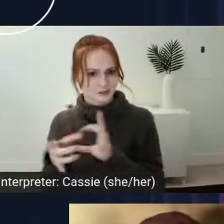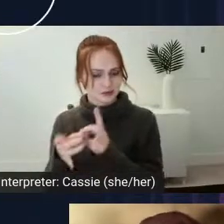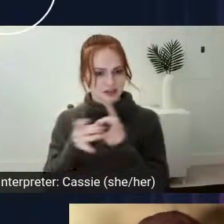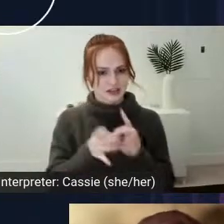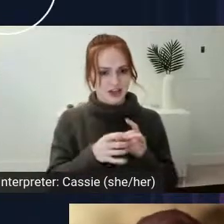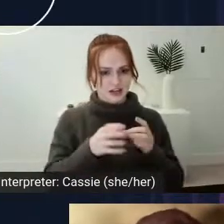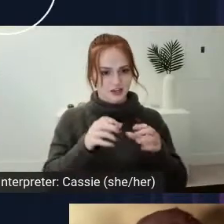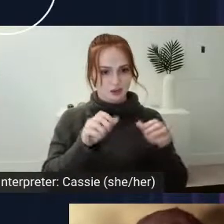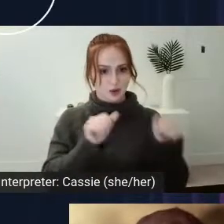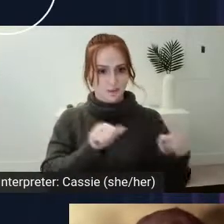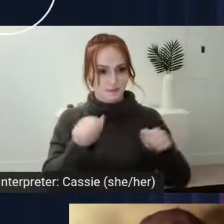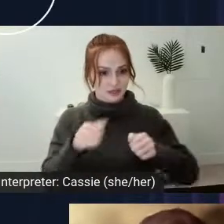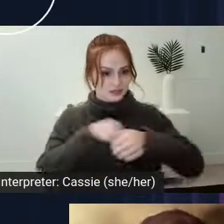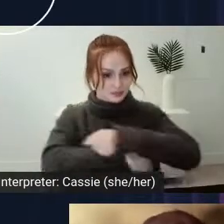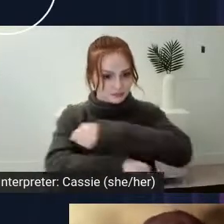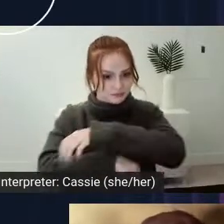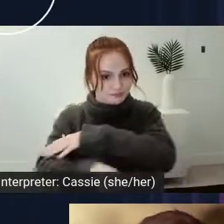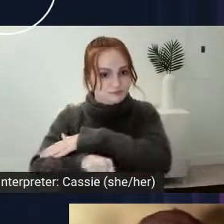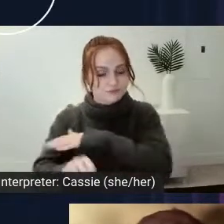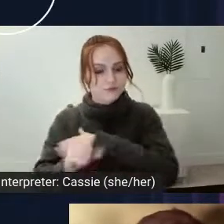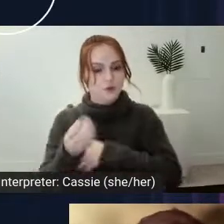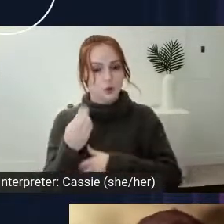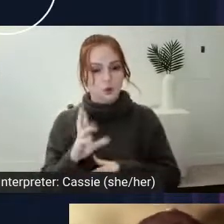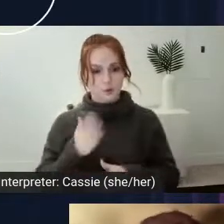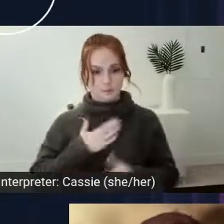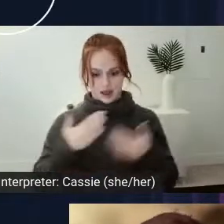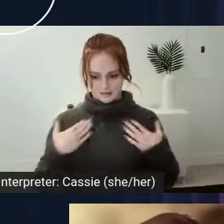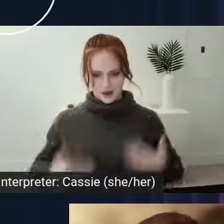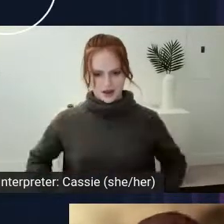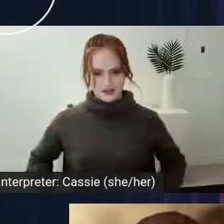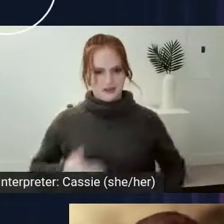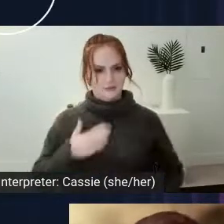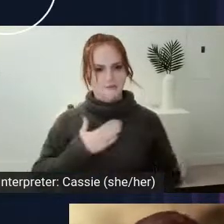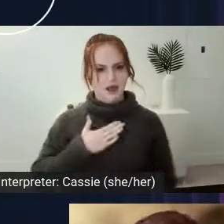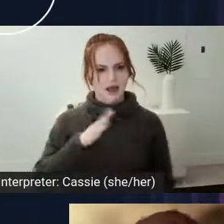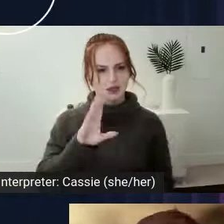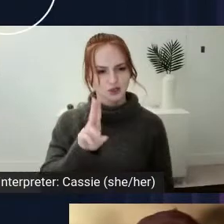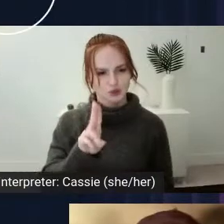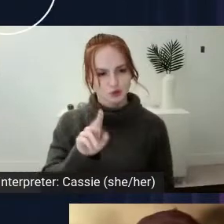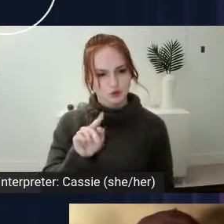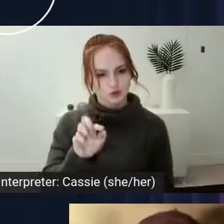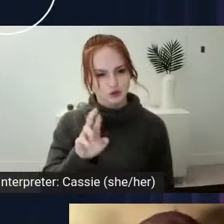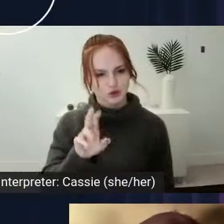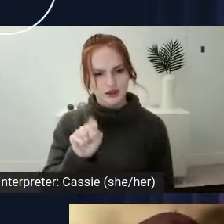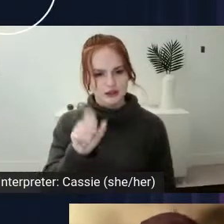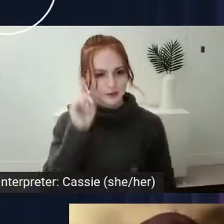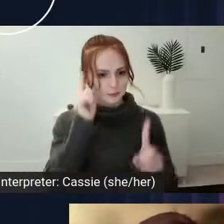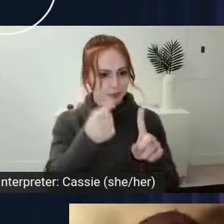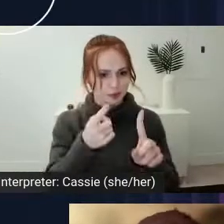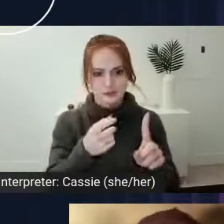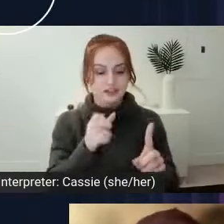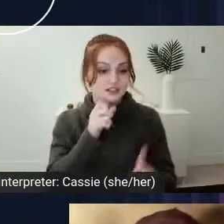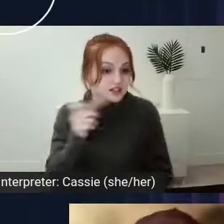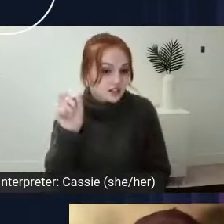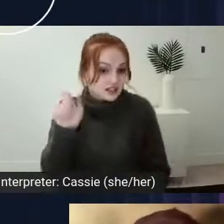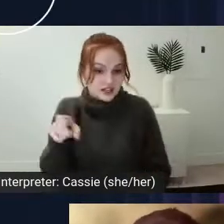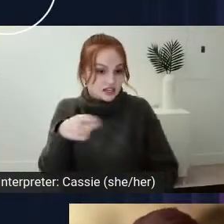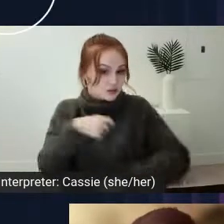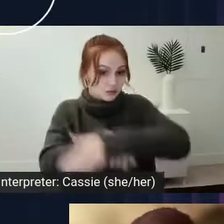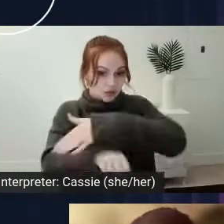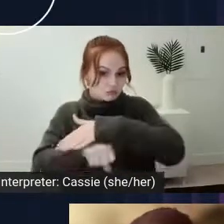to be connected to my body, or my uterus does not need to have that as its purpose. That is not my